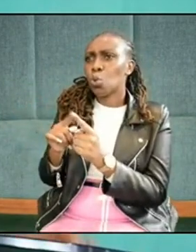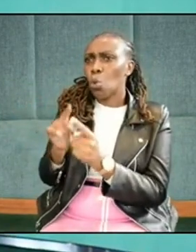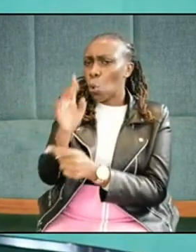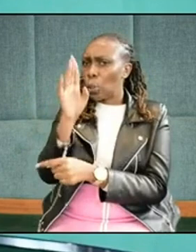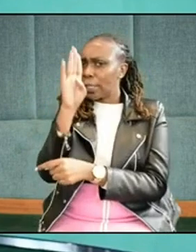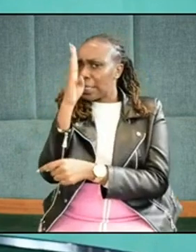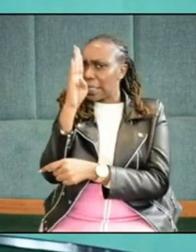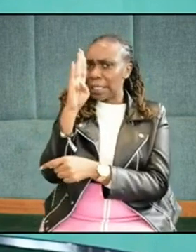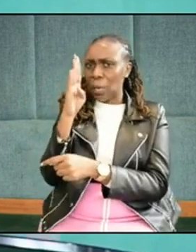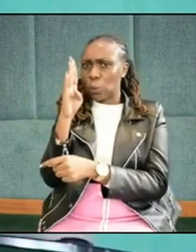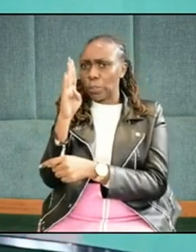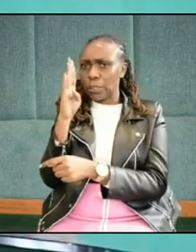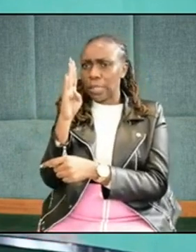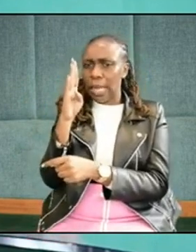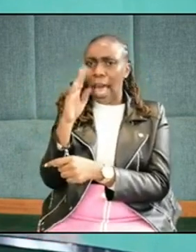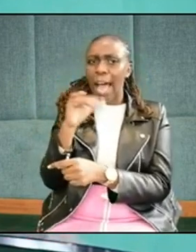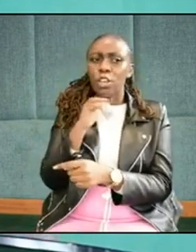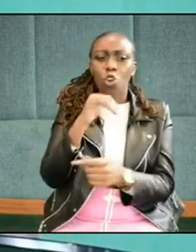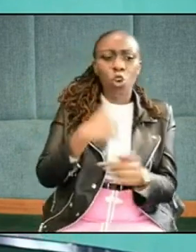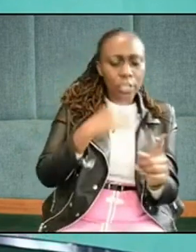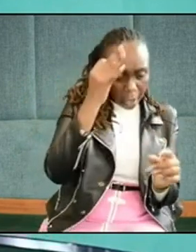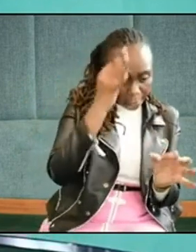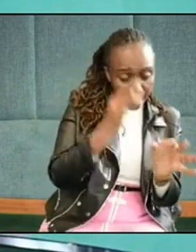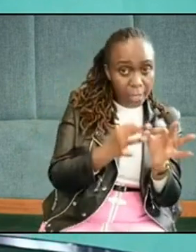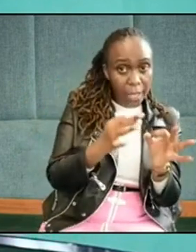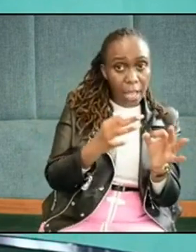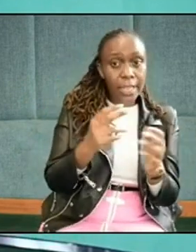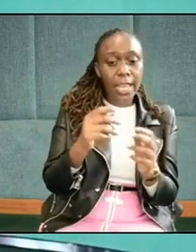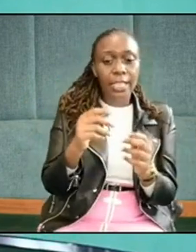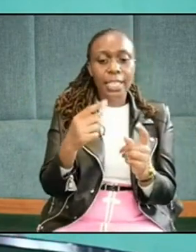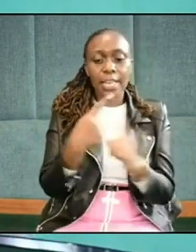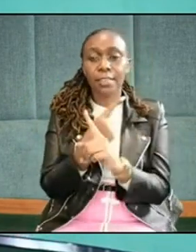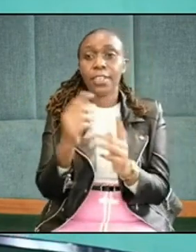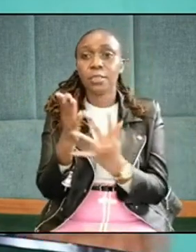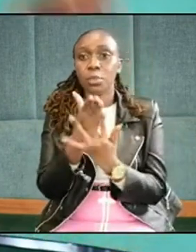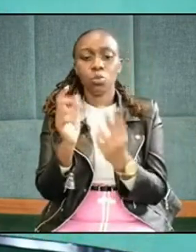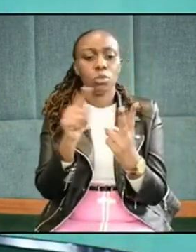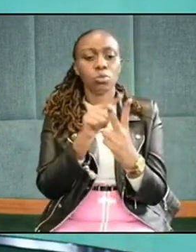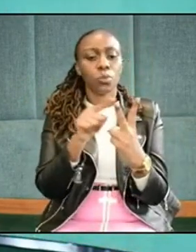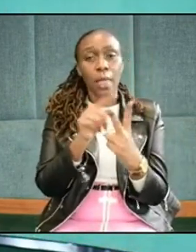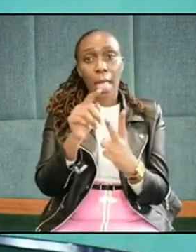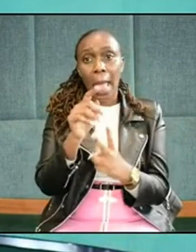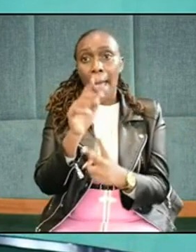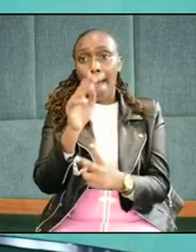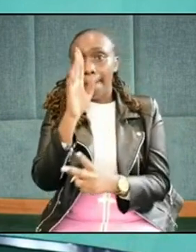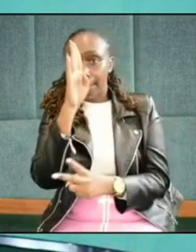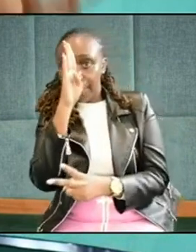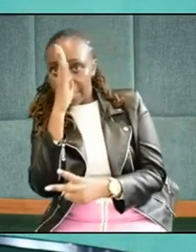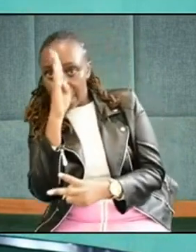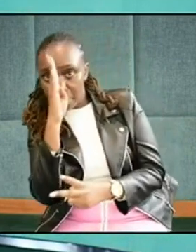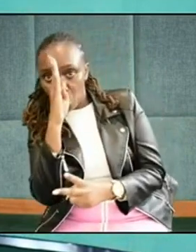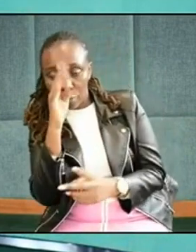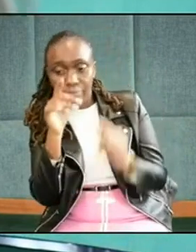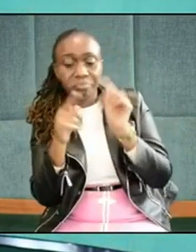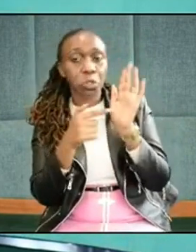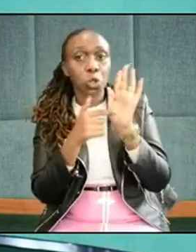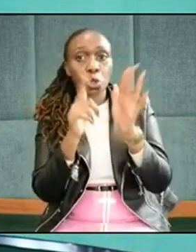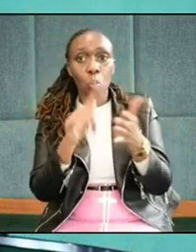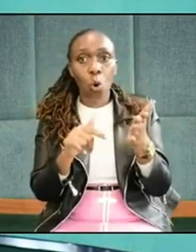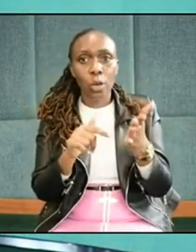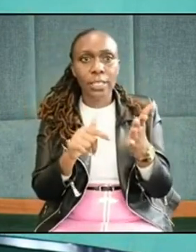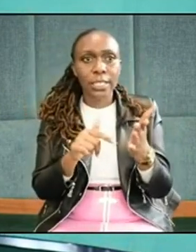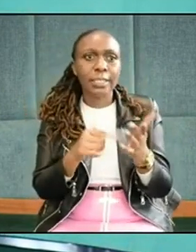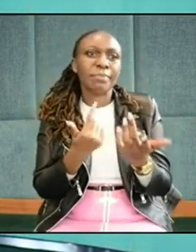having faith. There's a difference between the two. Between faith and what? And presumption. Now, presumption claims